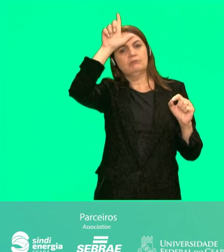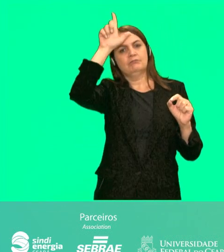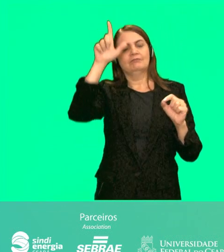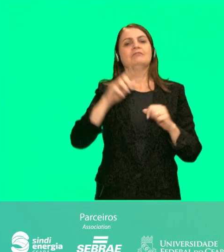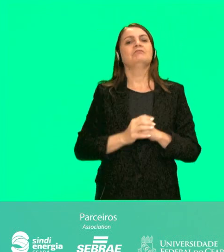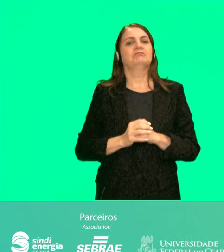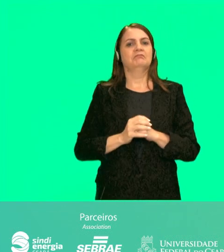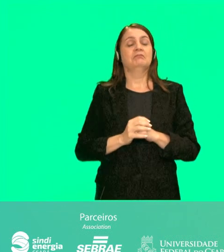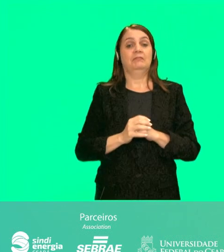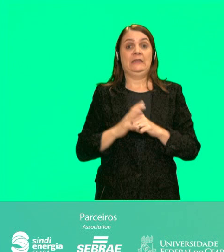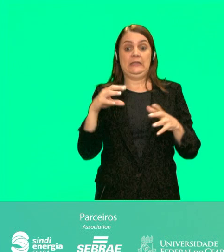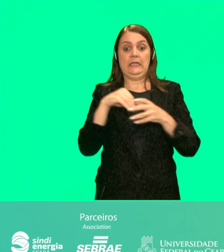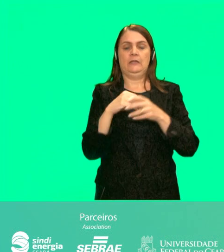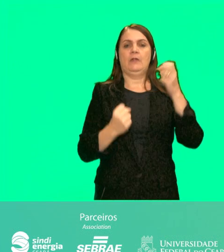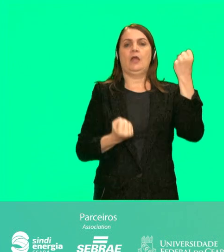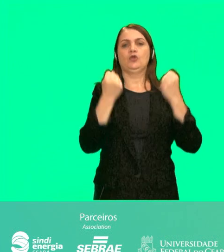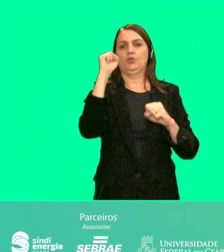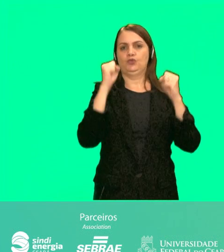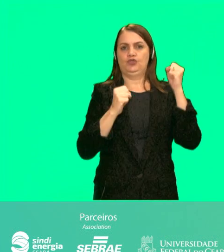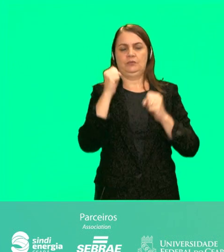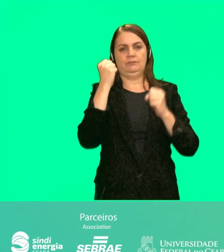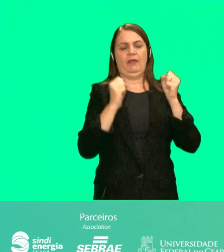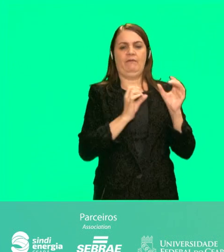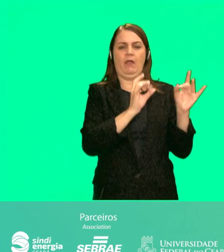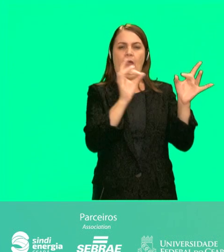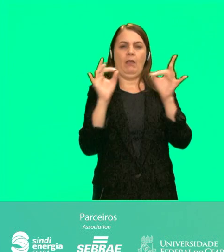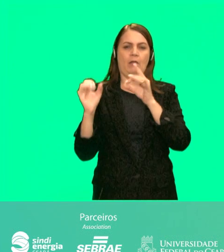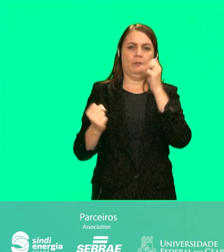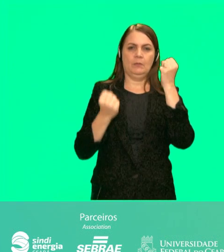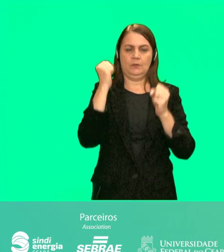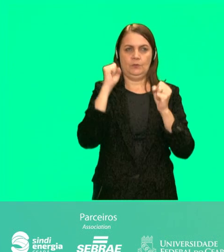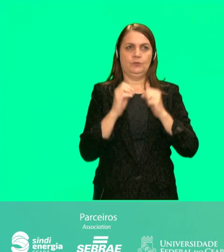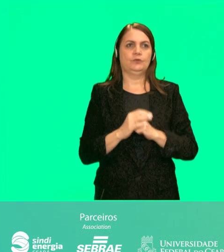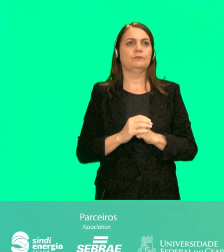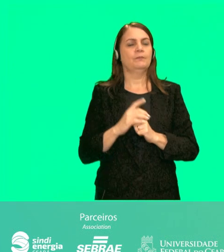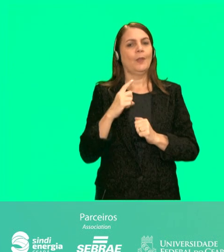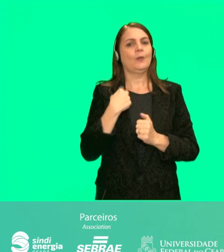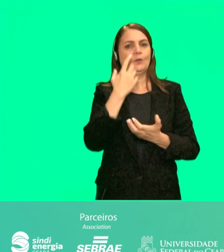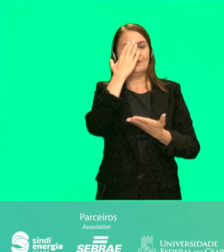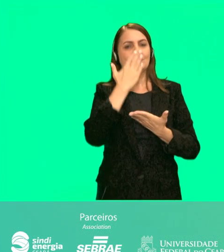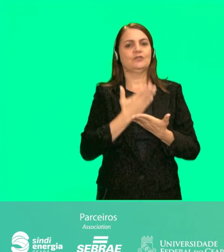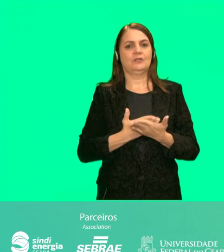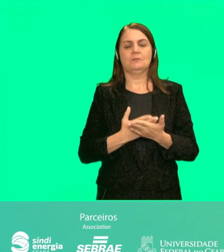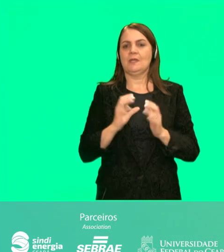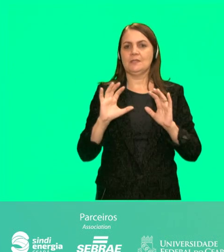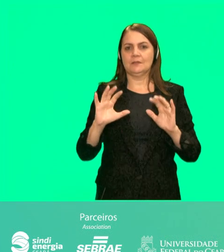large-scale applications, industrial applications. That's what we believe in.